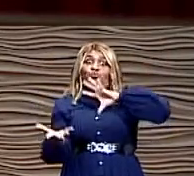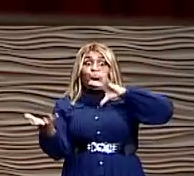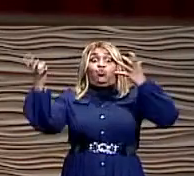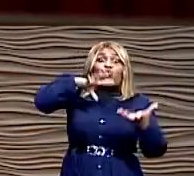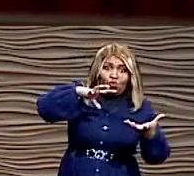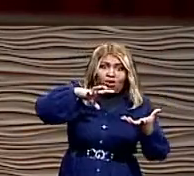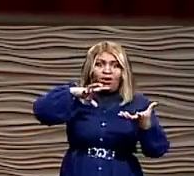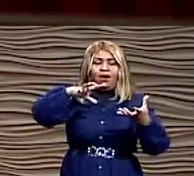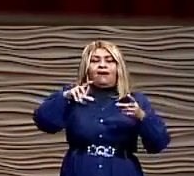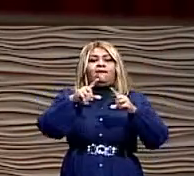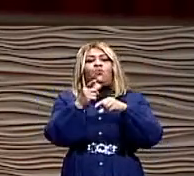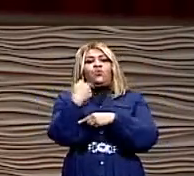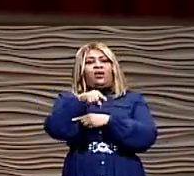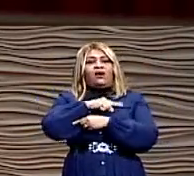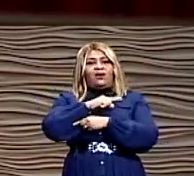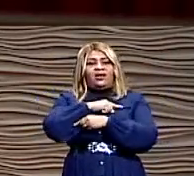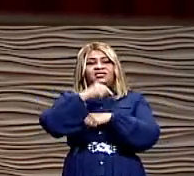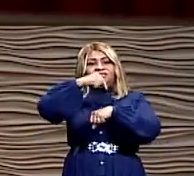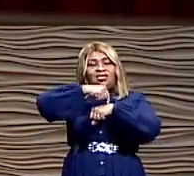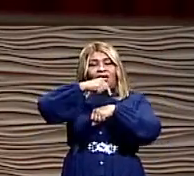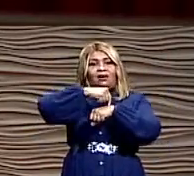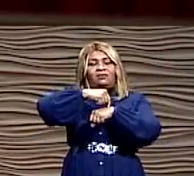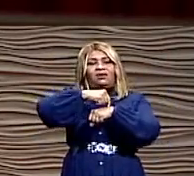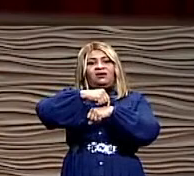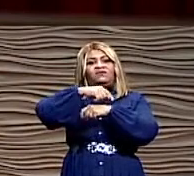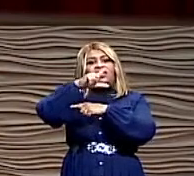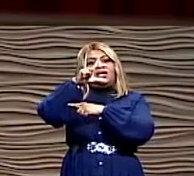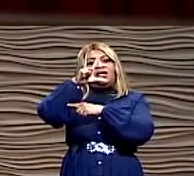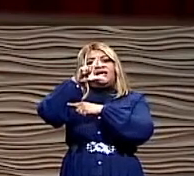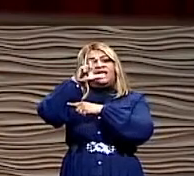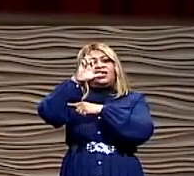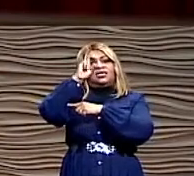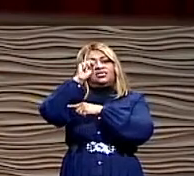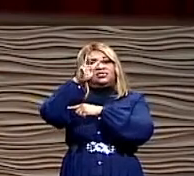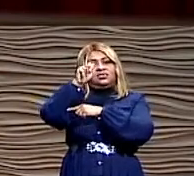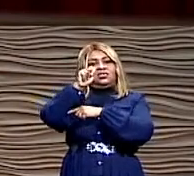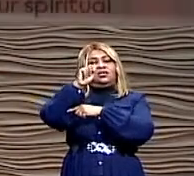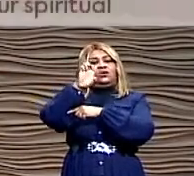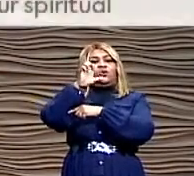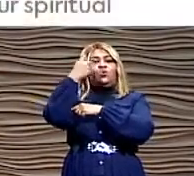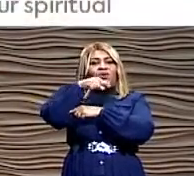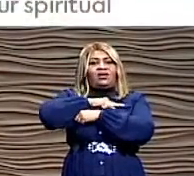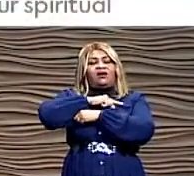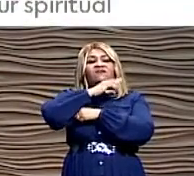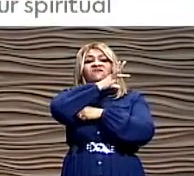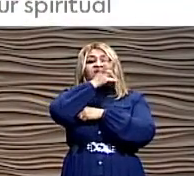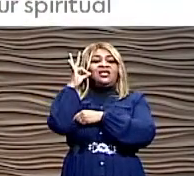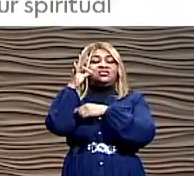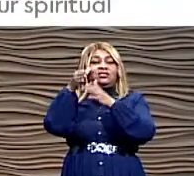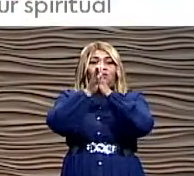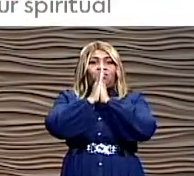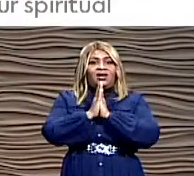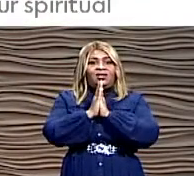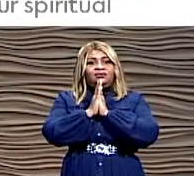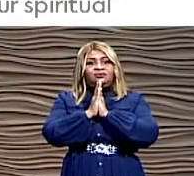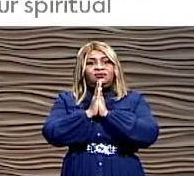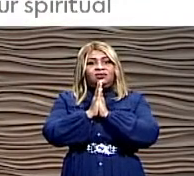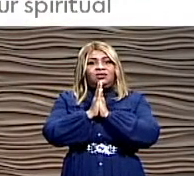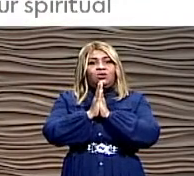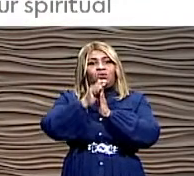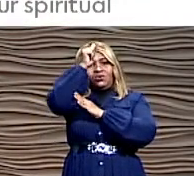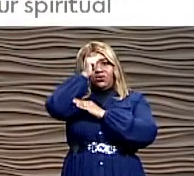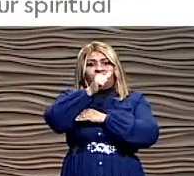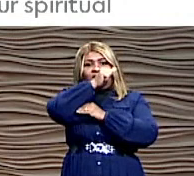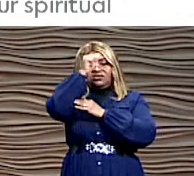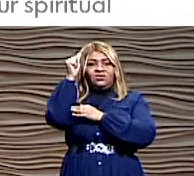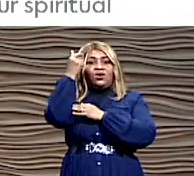of Lent. And right, yes, we are fasting and we are praying. We're fasting and we're praying. We're consecrating